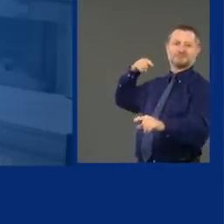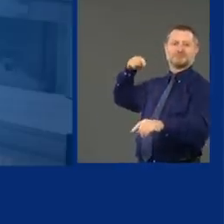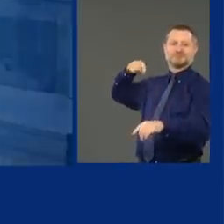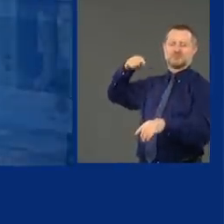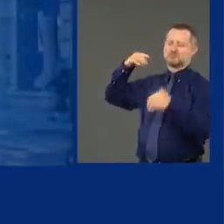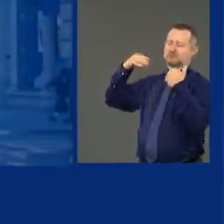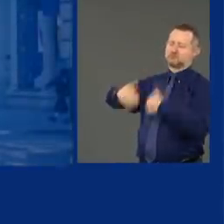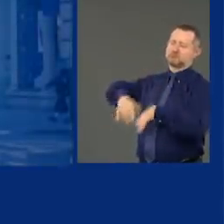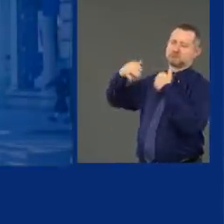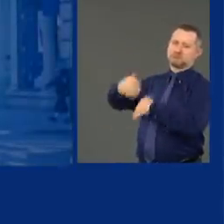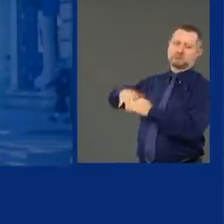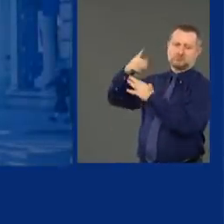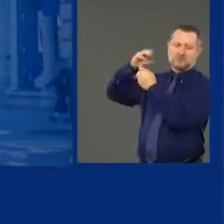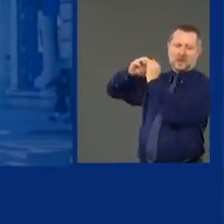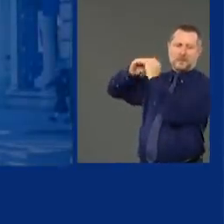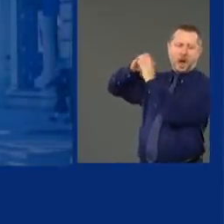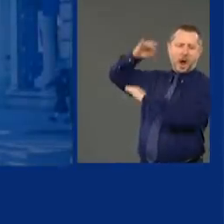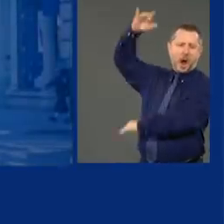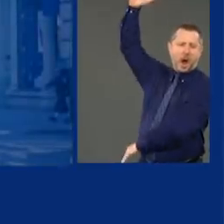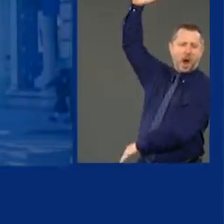big sigh of relief.